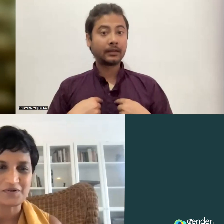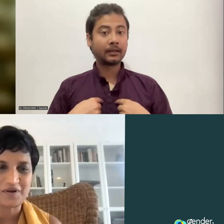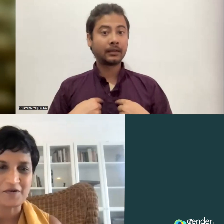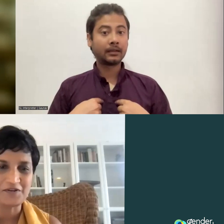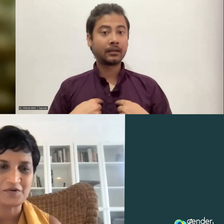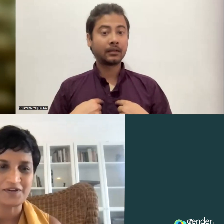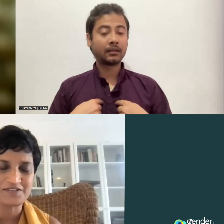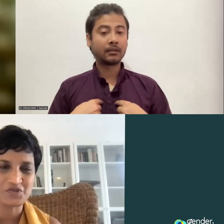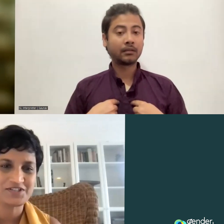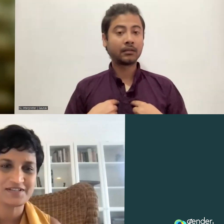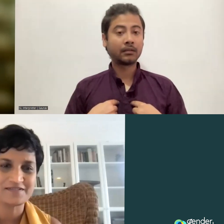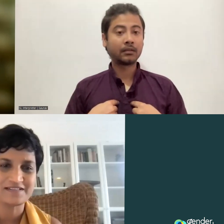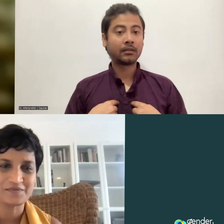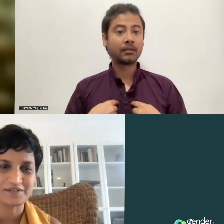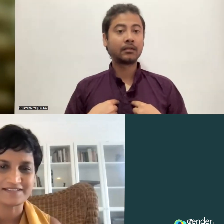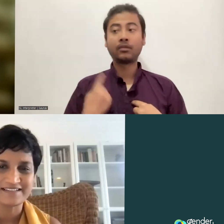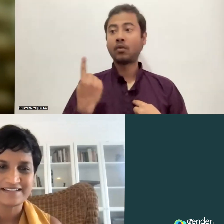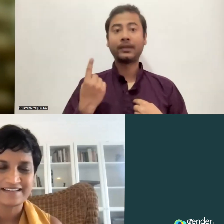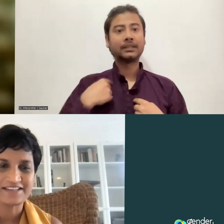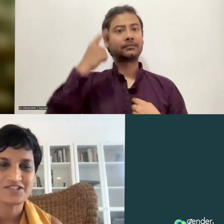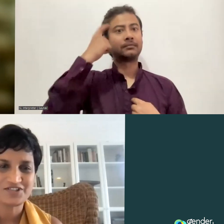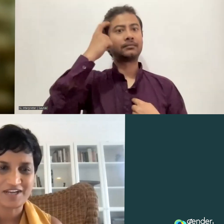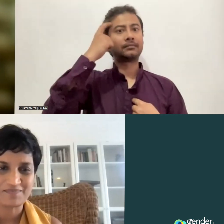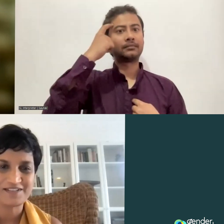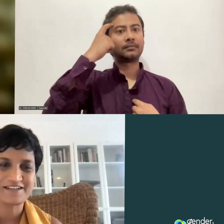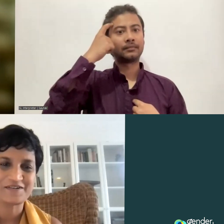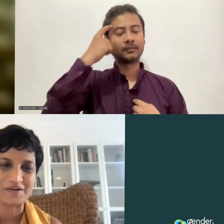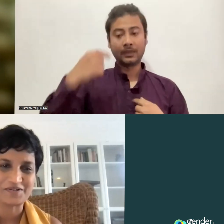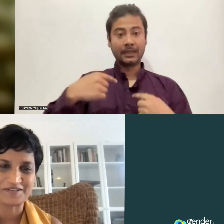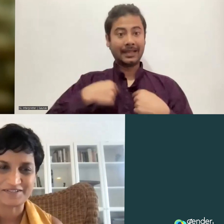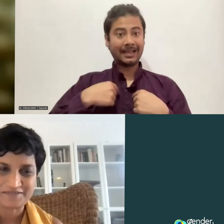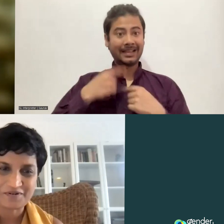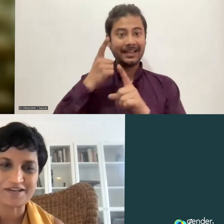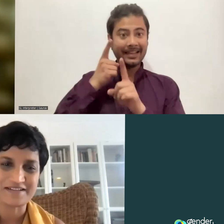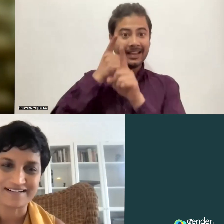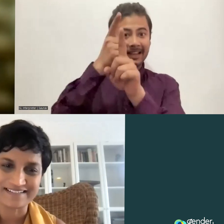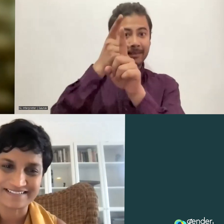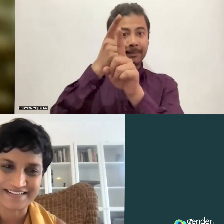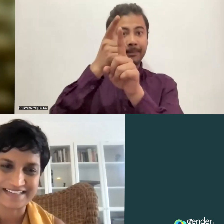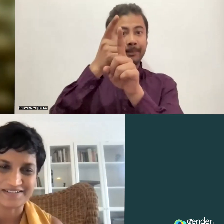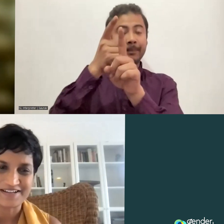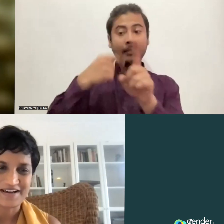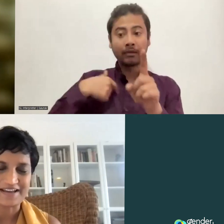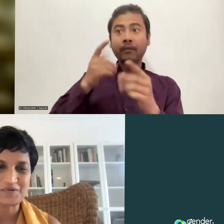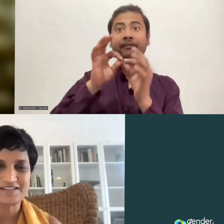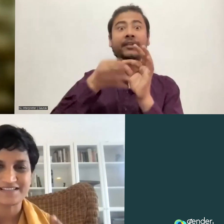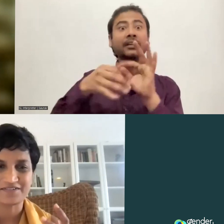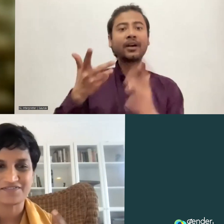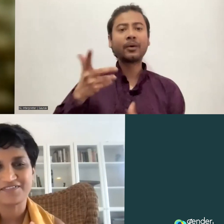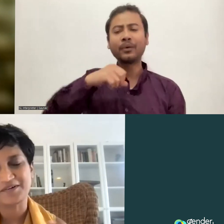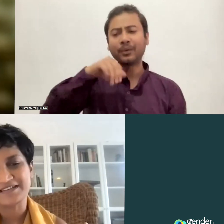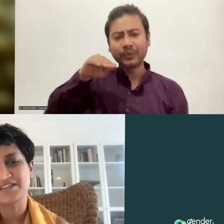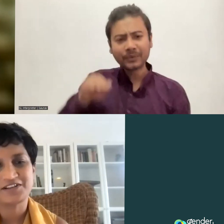worldview or how you're going to situate yourselves in the world gets shaped, when you are quite young, right? And who did